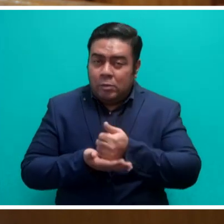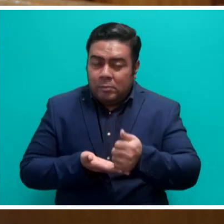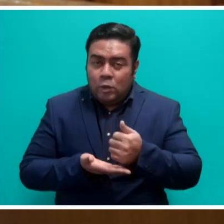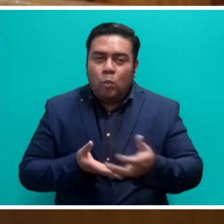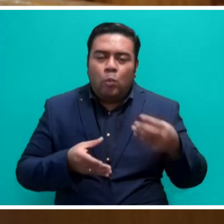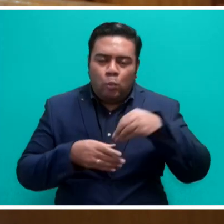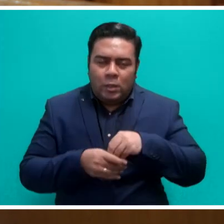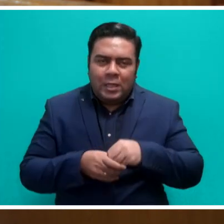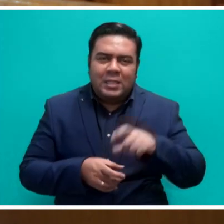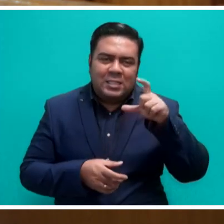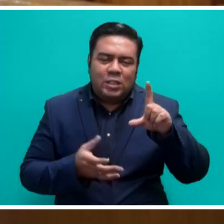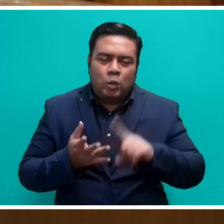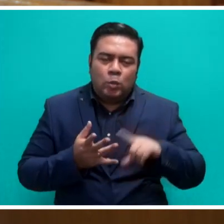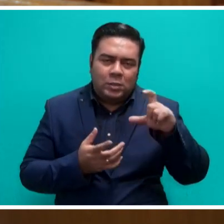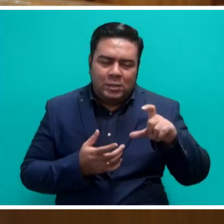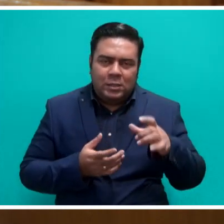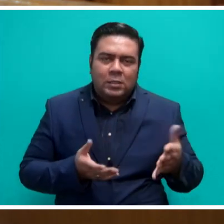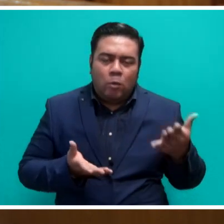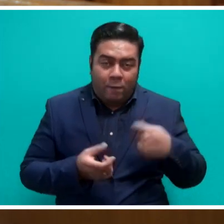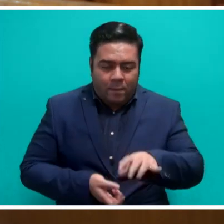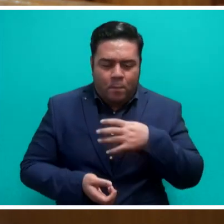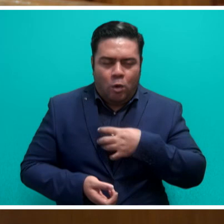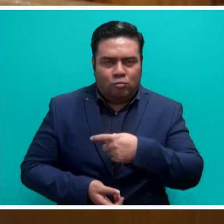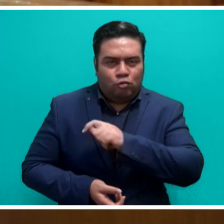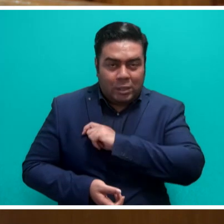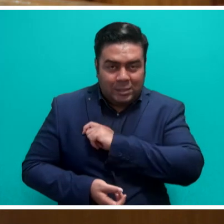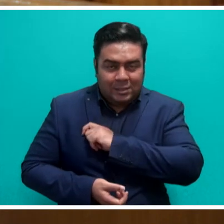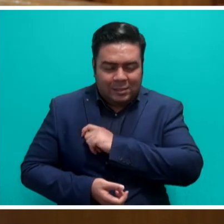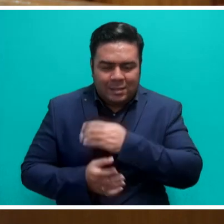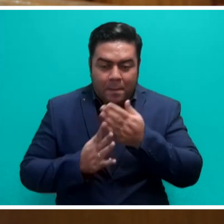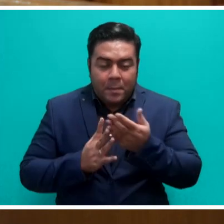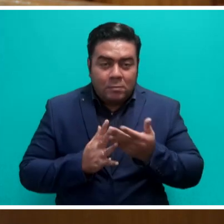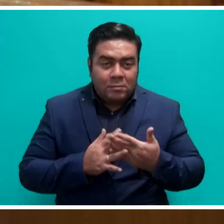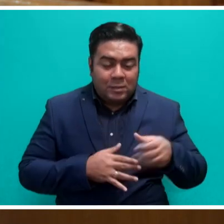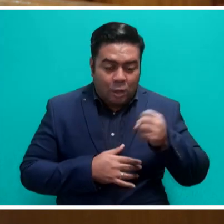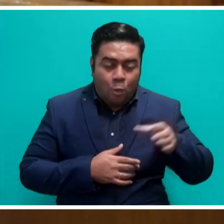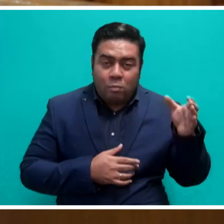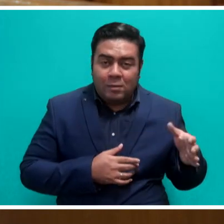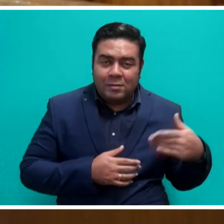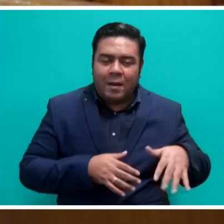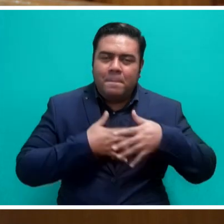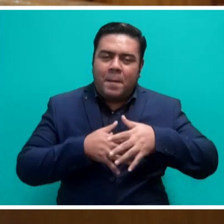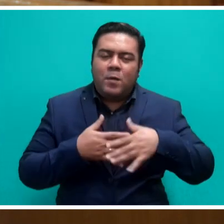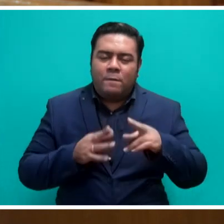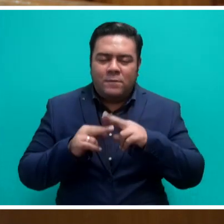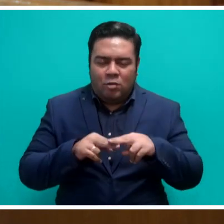the COC, fostering trust among stakeholders and the public of